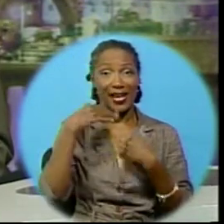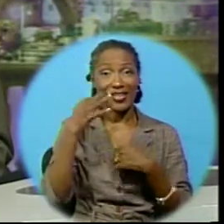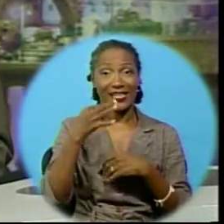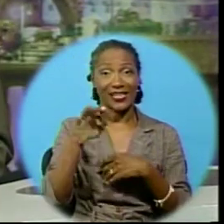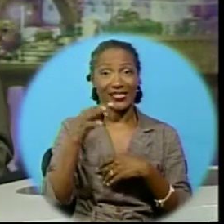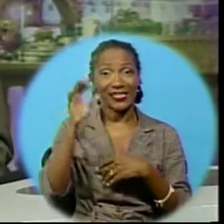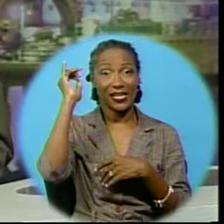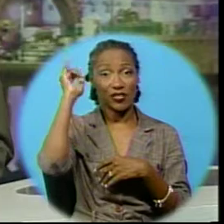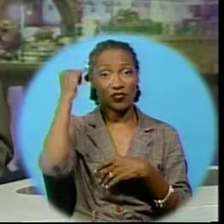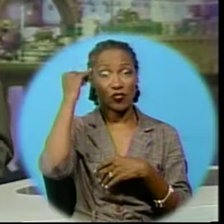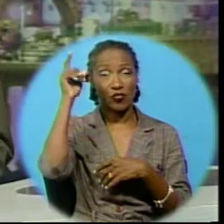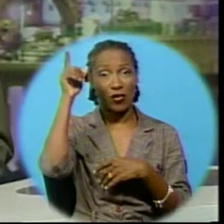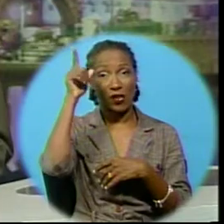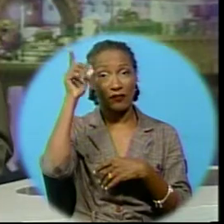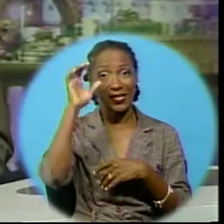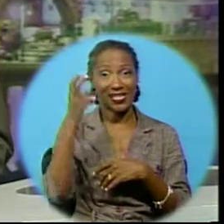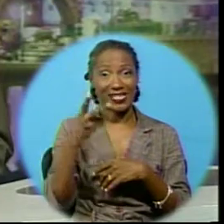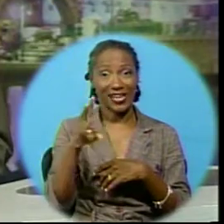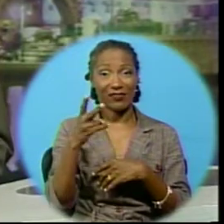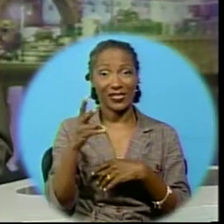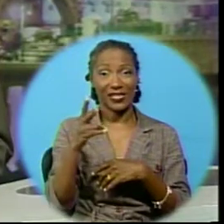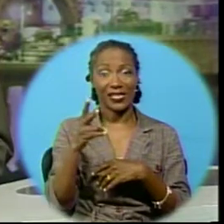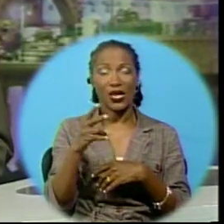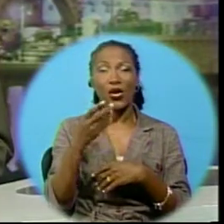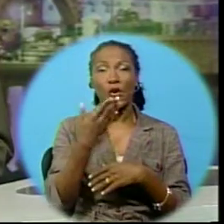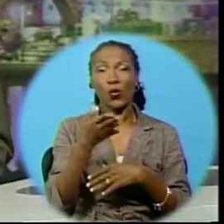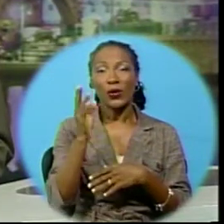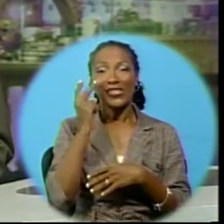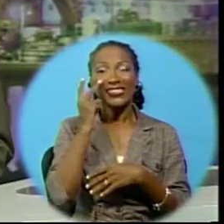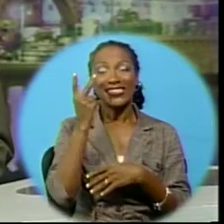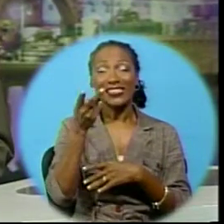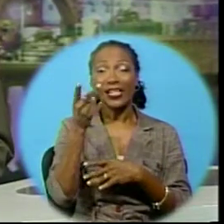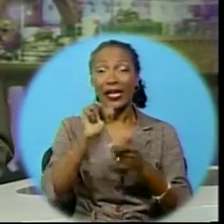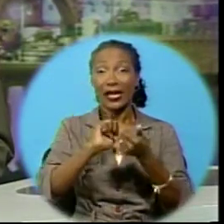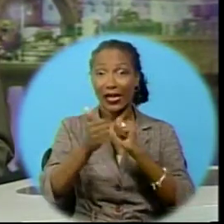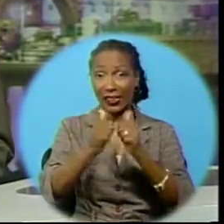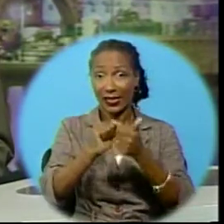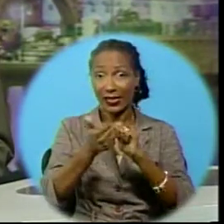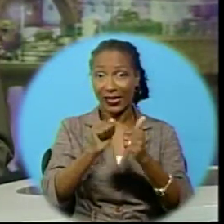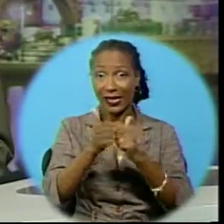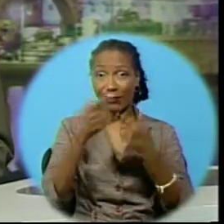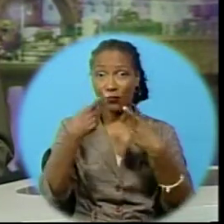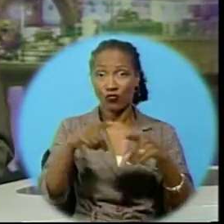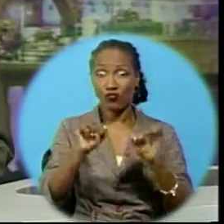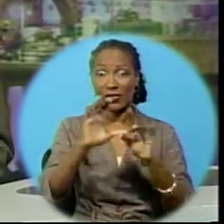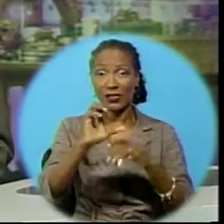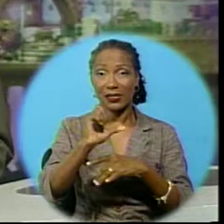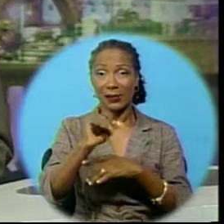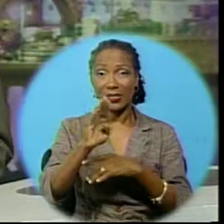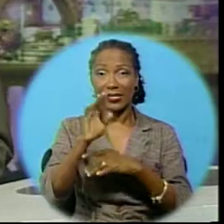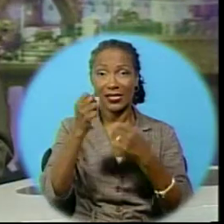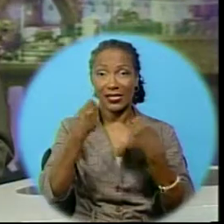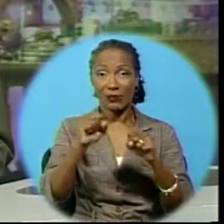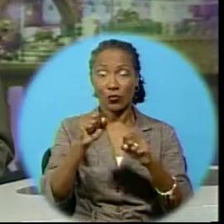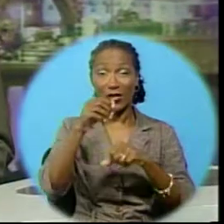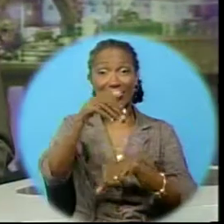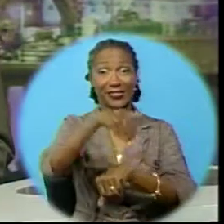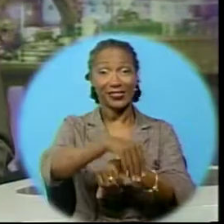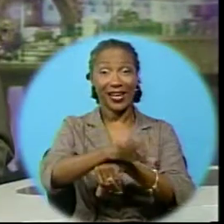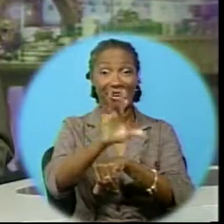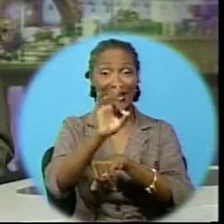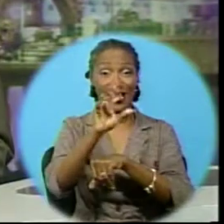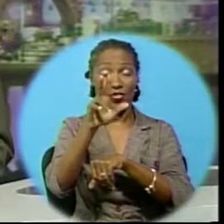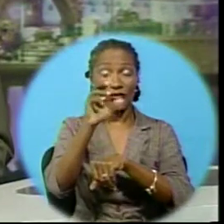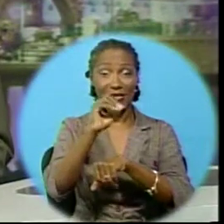17 points and 12 rebounds. Now we'll have highlights of that Under-19 final during CBC Sports. That'll be tonight, 8:30